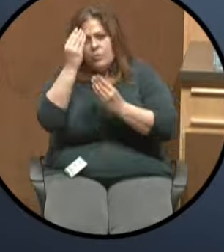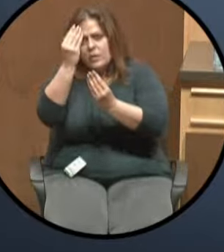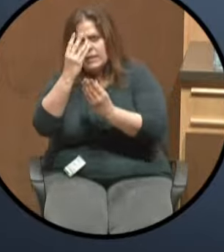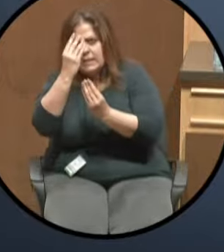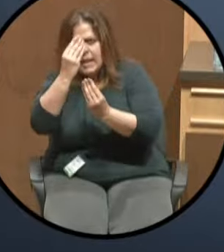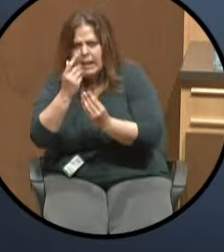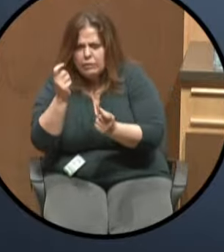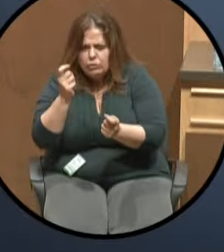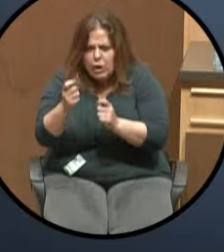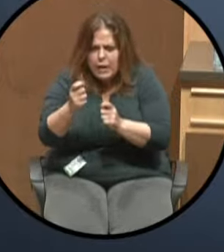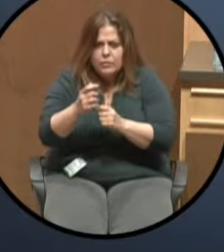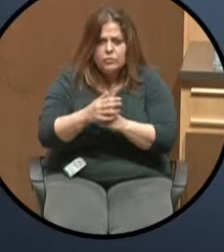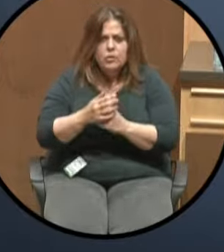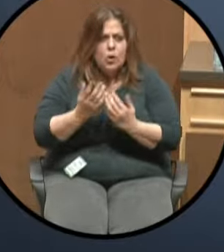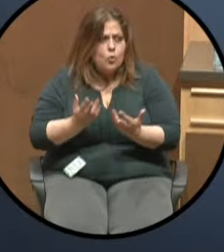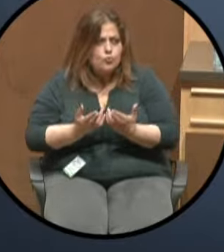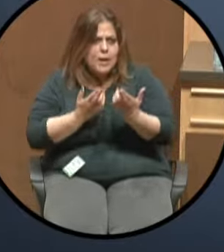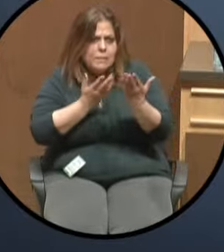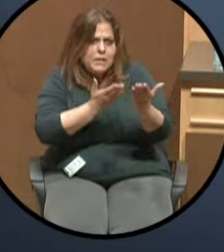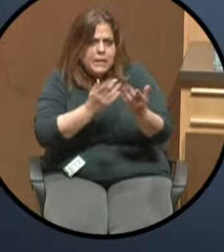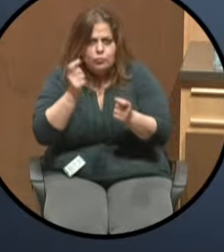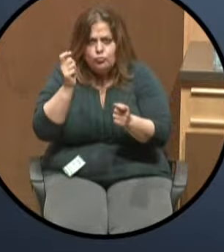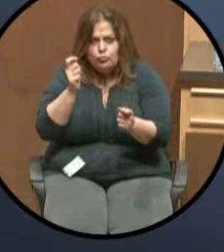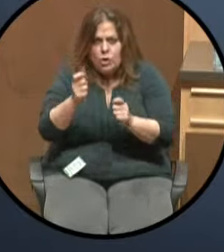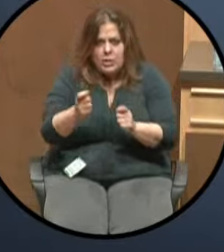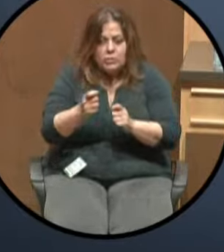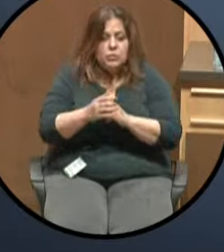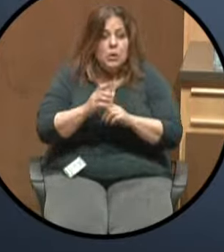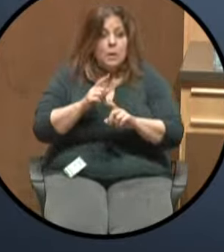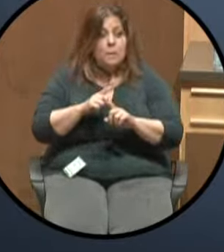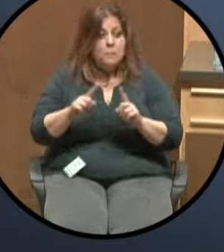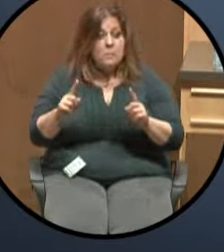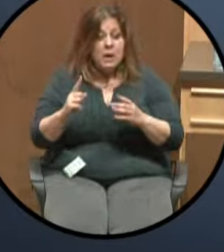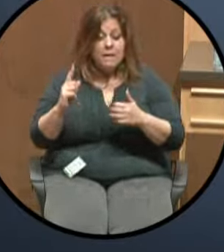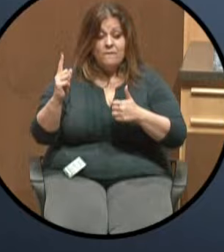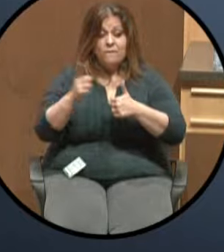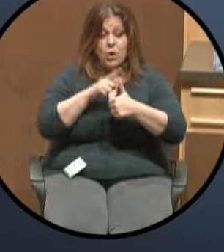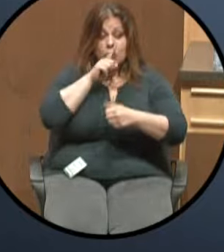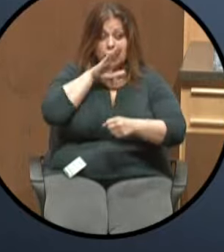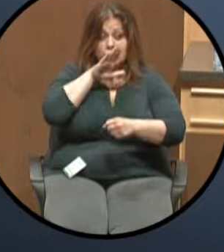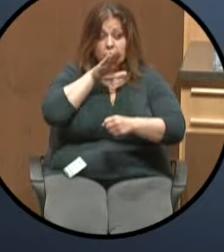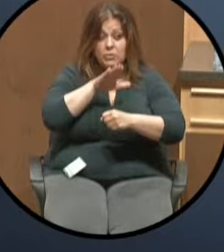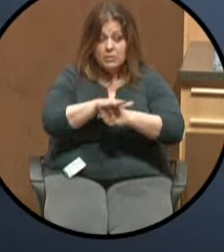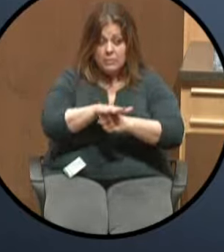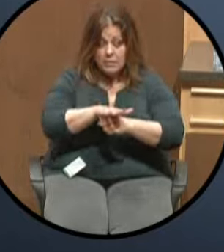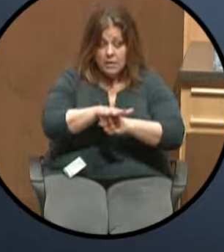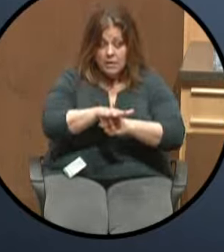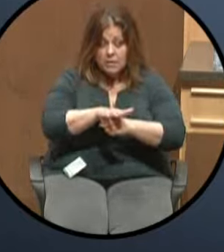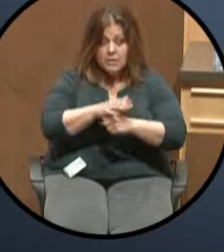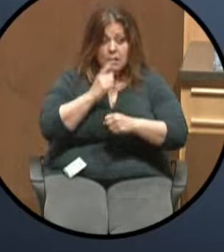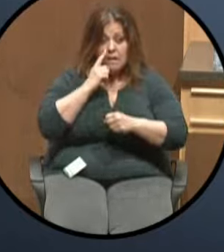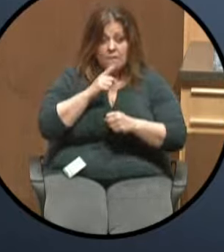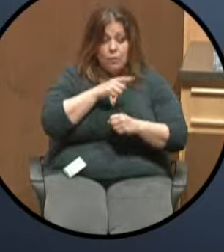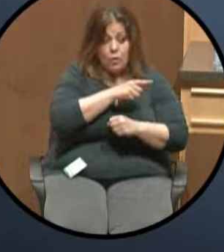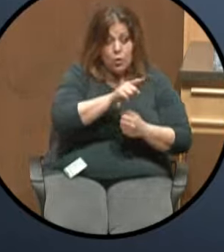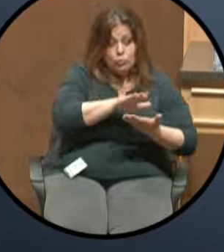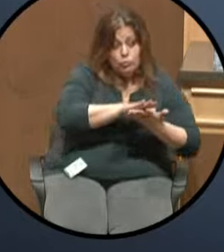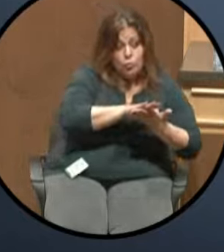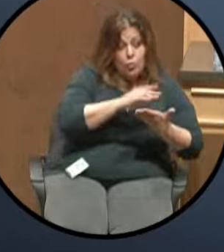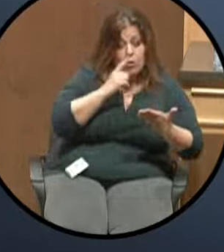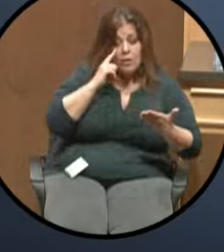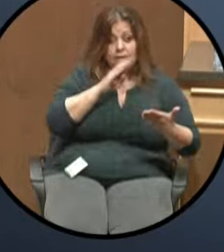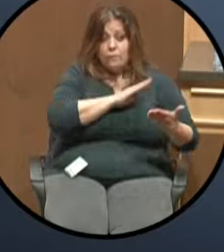recommendations change, our commitment to the board and to the community is really to do what we believe, to make the